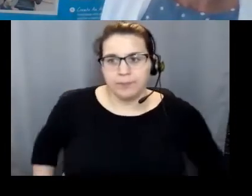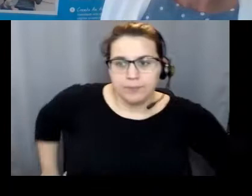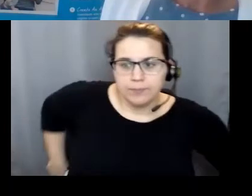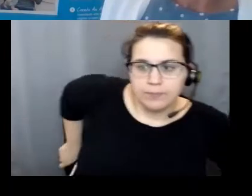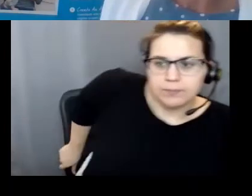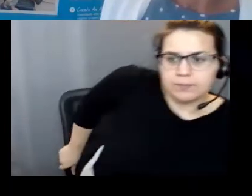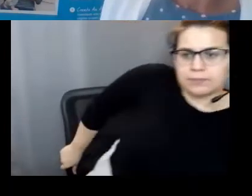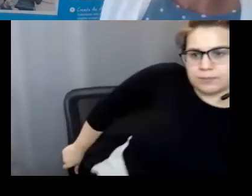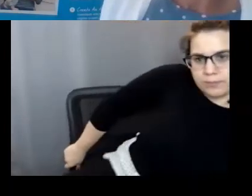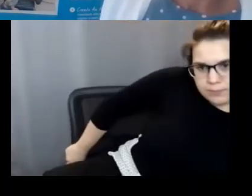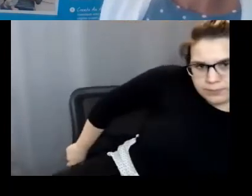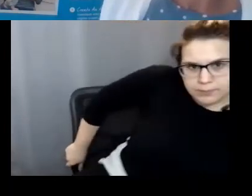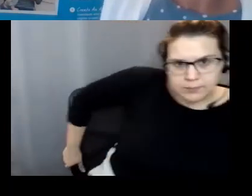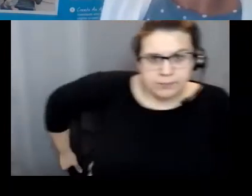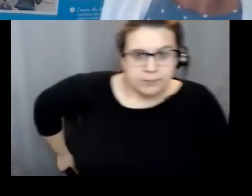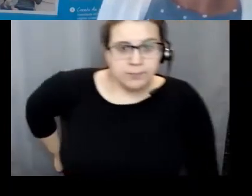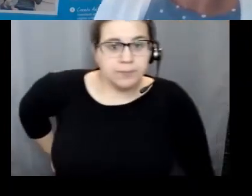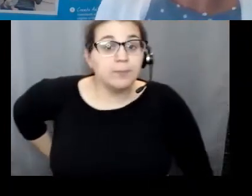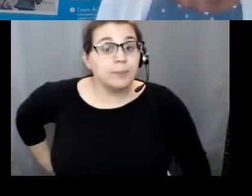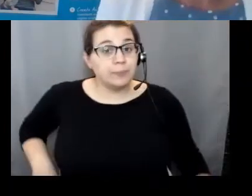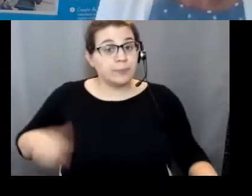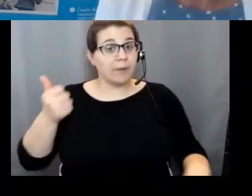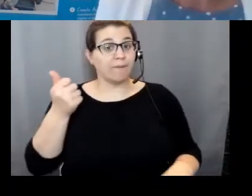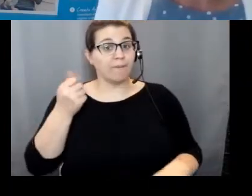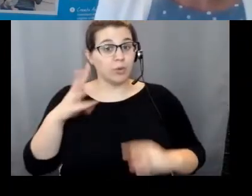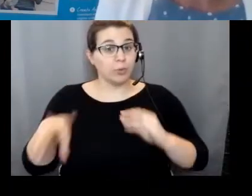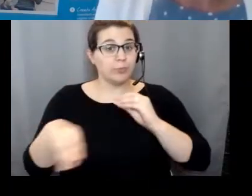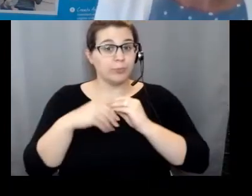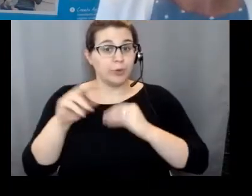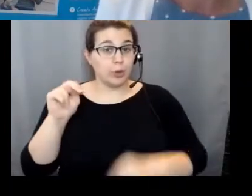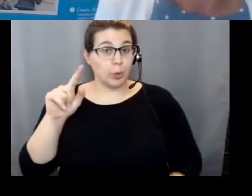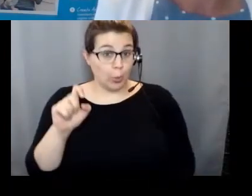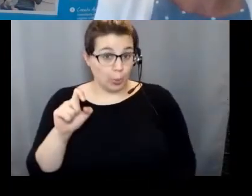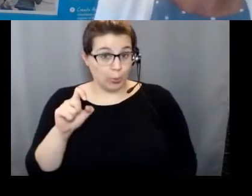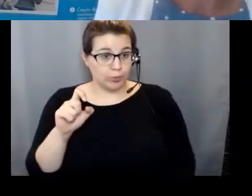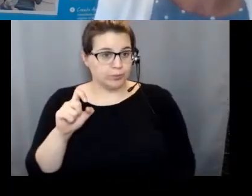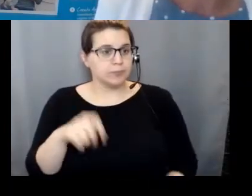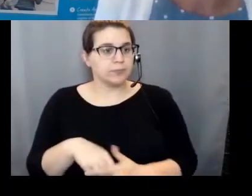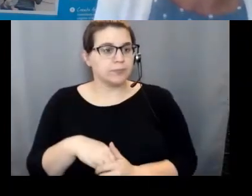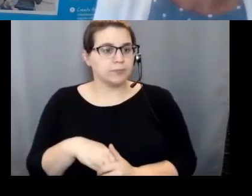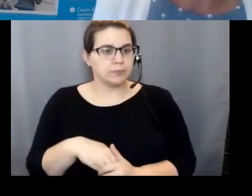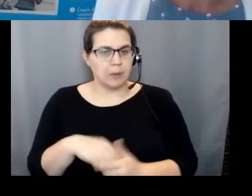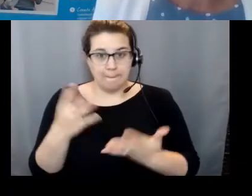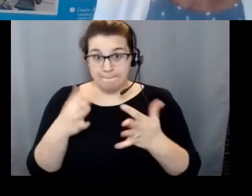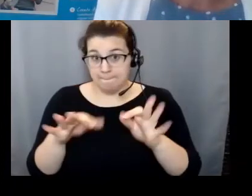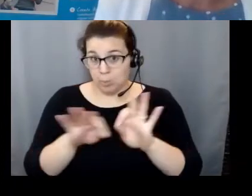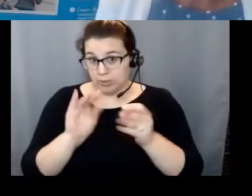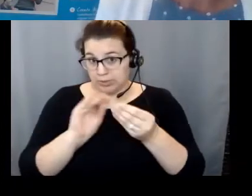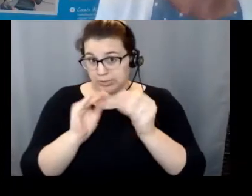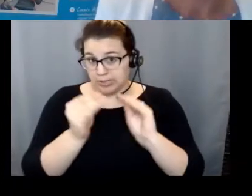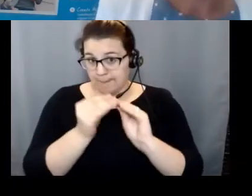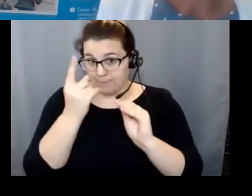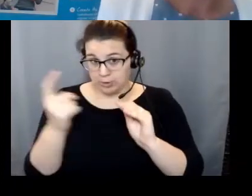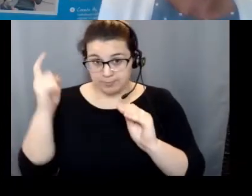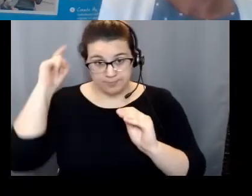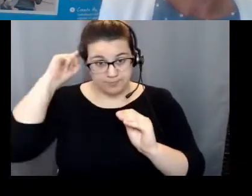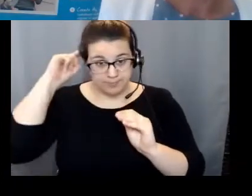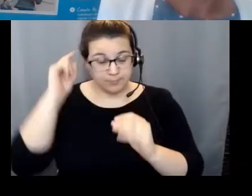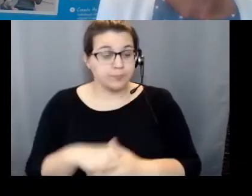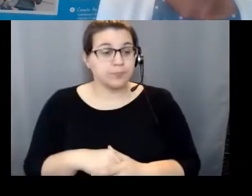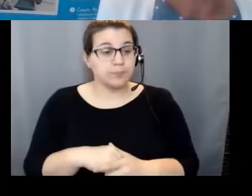A couple notes real quick, important numbers and some special considerations to keep in mind. There